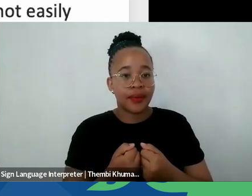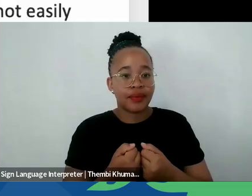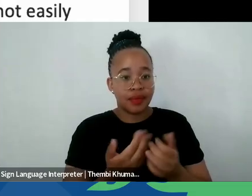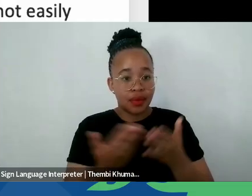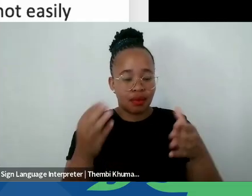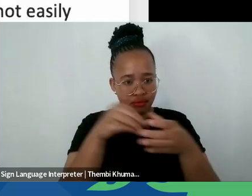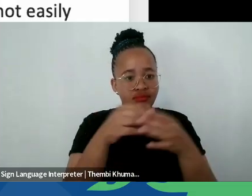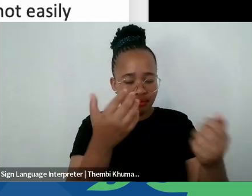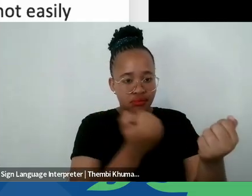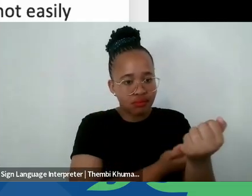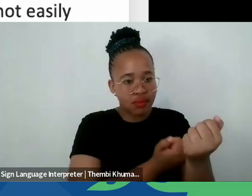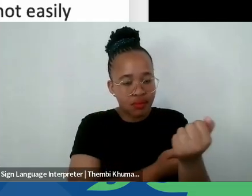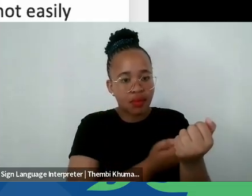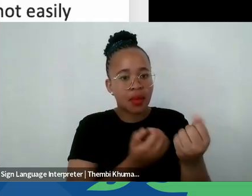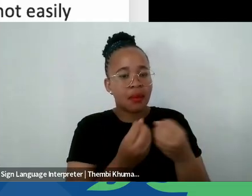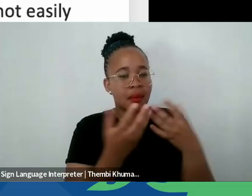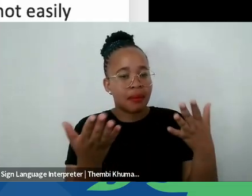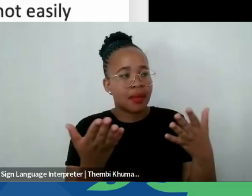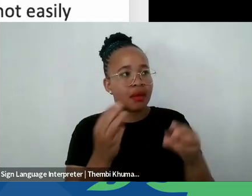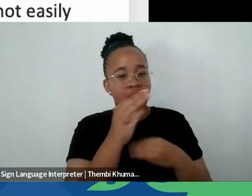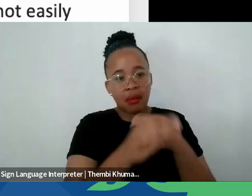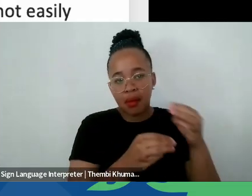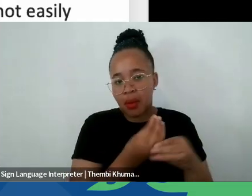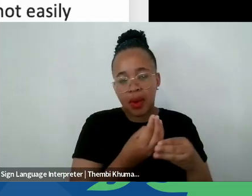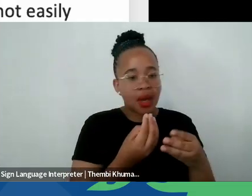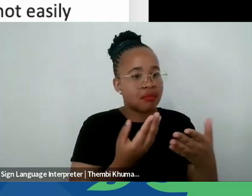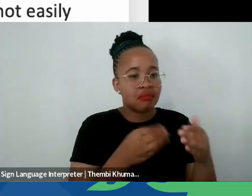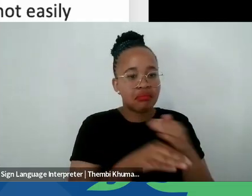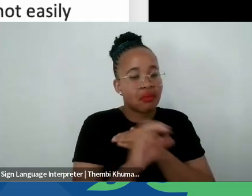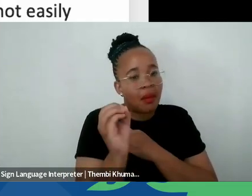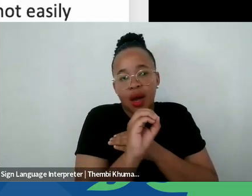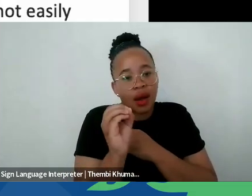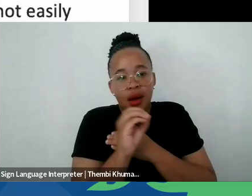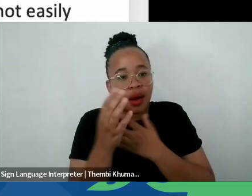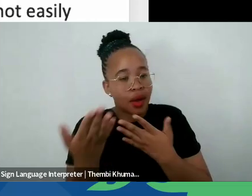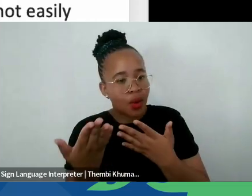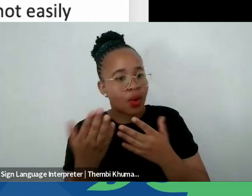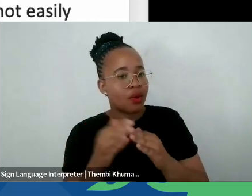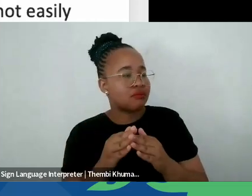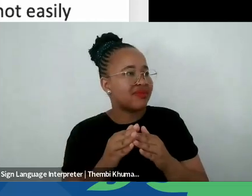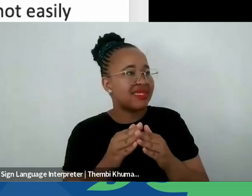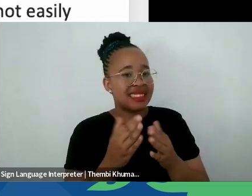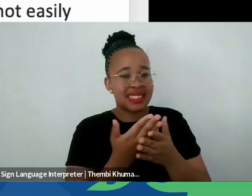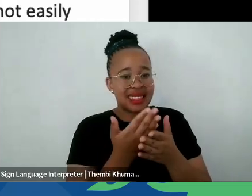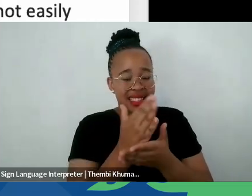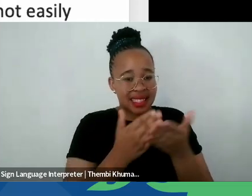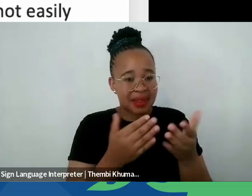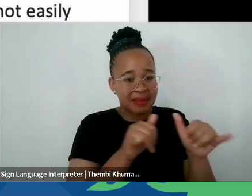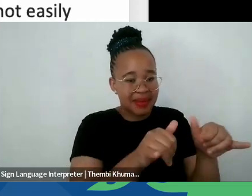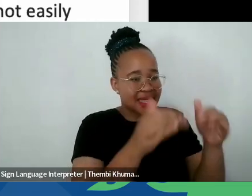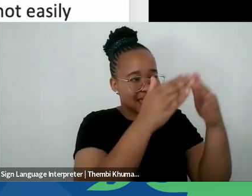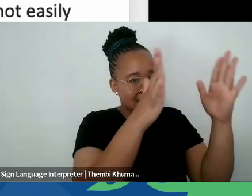drugs. Unemployment, insecure housing, toxic housing arrangement, and regular or